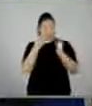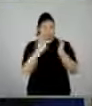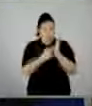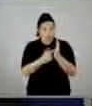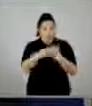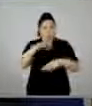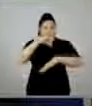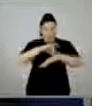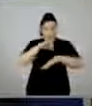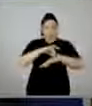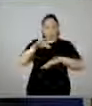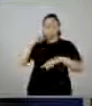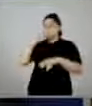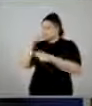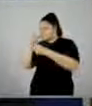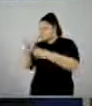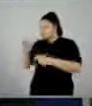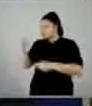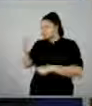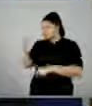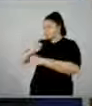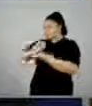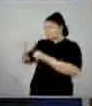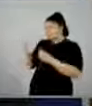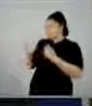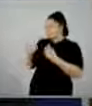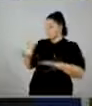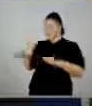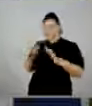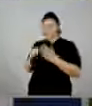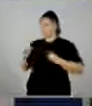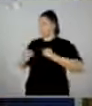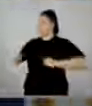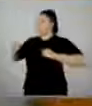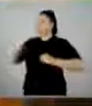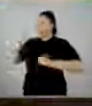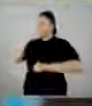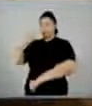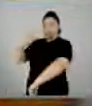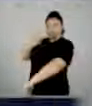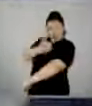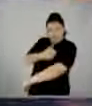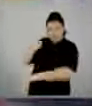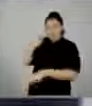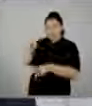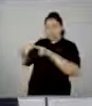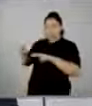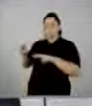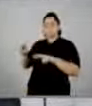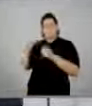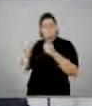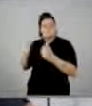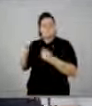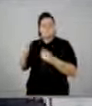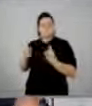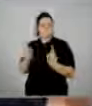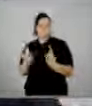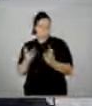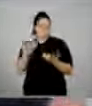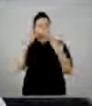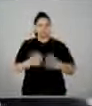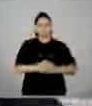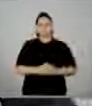particular interest in people who have had coronavirus and then they give a vaccination to. Thank you, Professor Skerritt. Look, I've got the other issue. Of course, we'll work with the Victorian